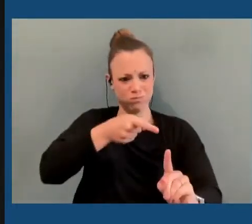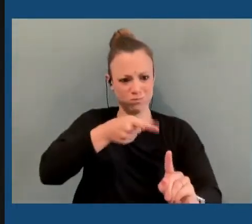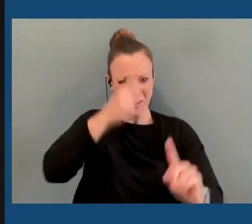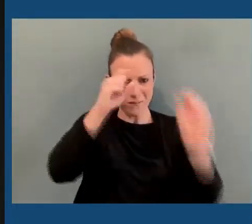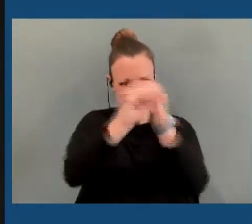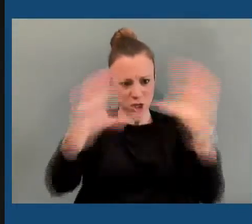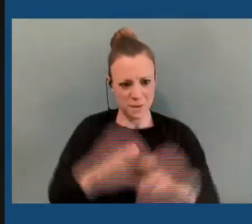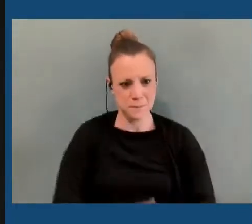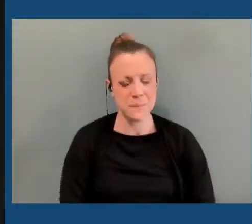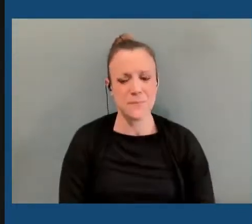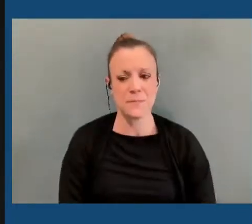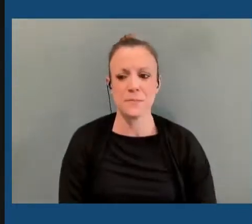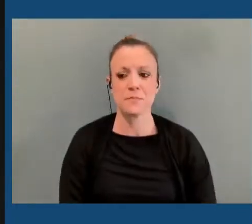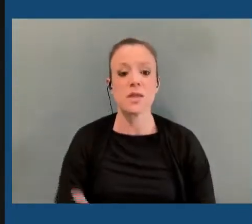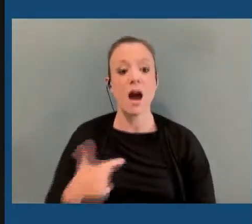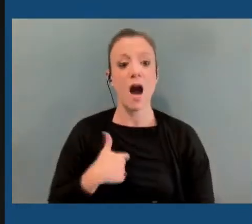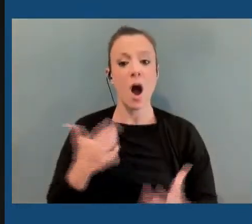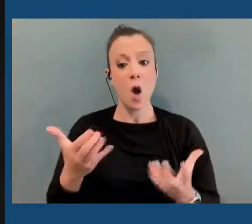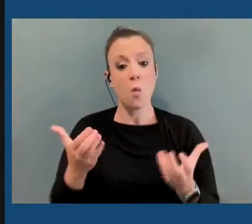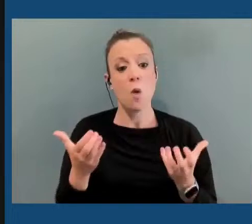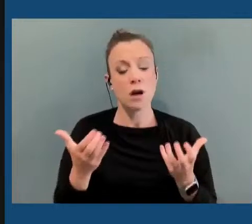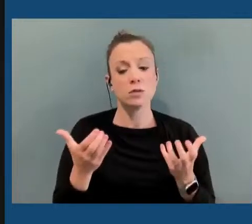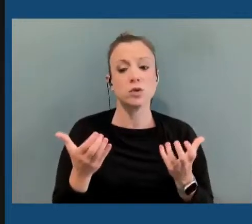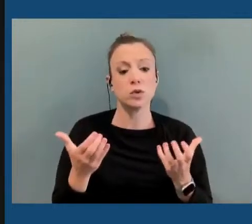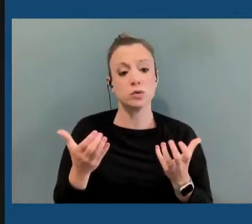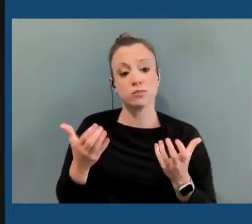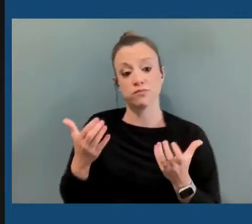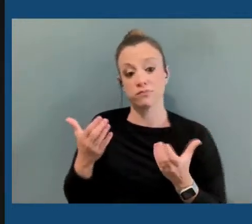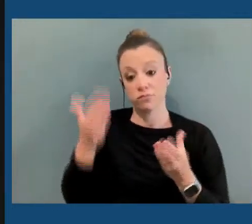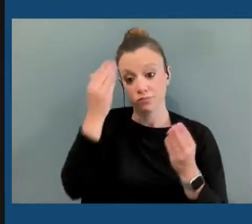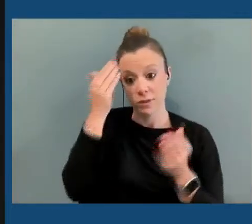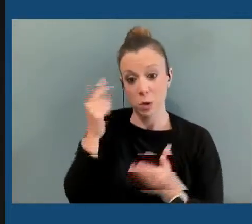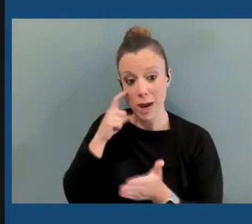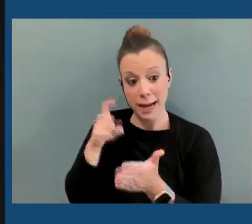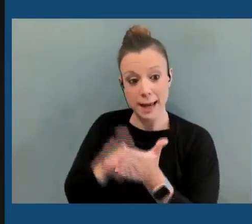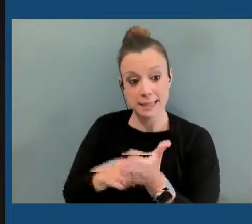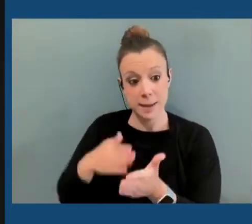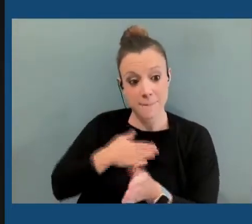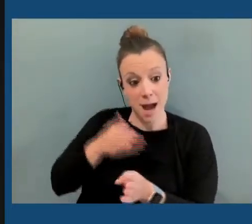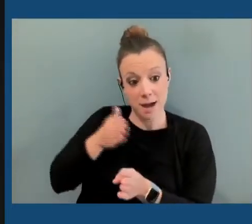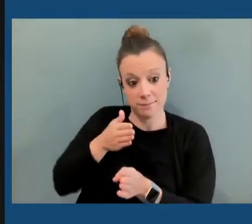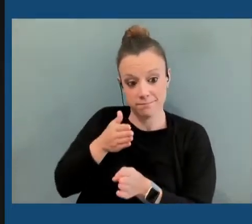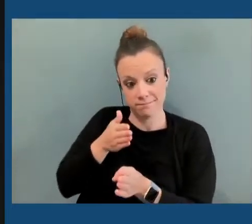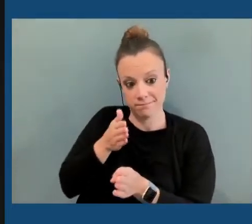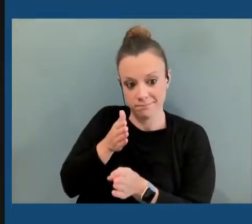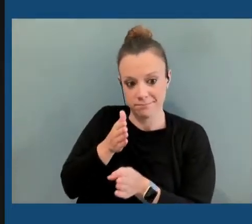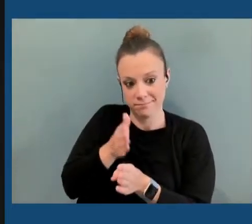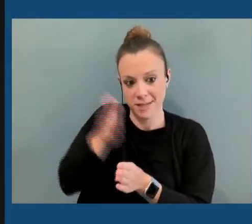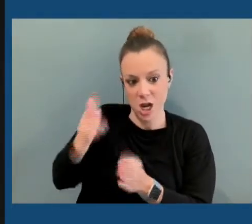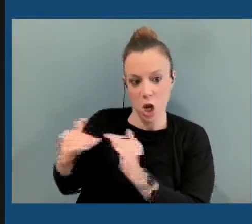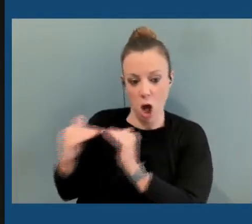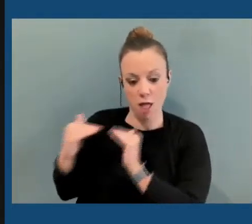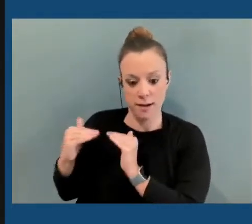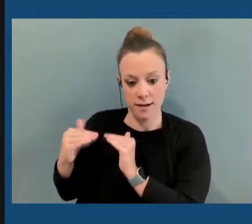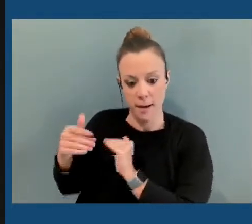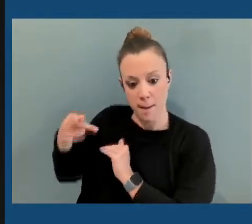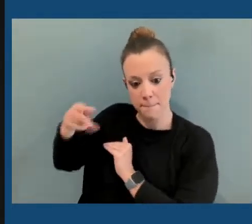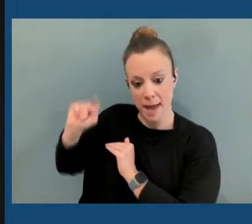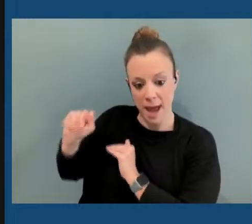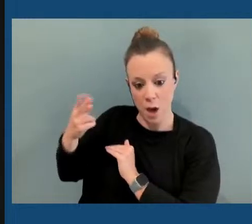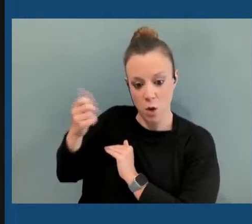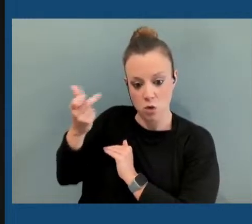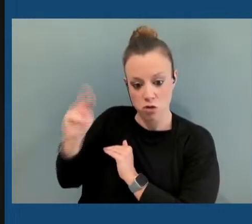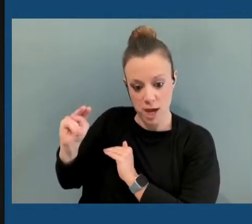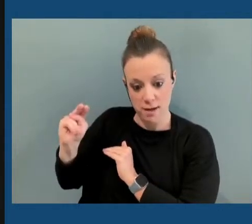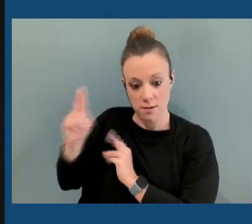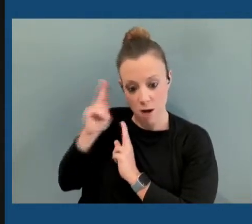that my colleague, my direct colleague, Pat Hogan, Honorable Pat Hogan and Honorable Helen Hudson